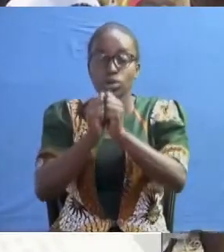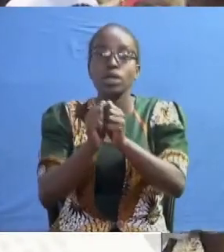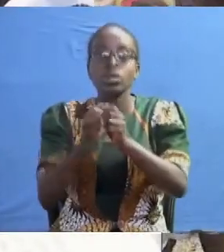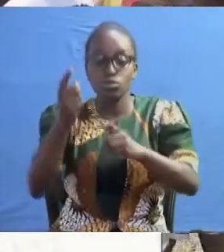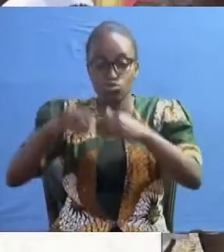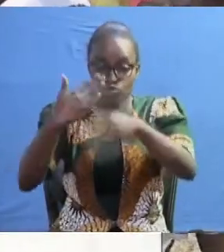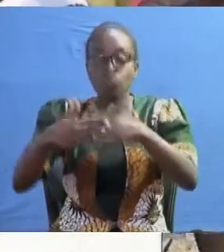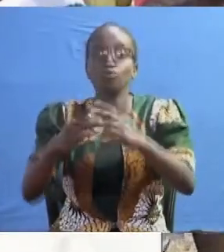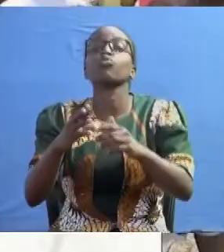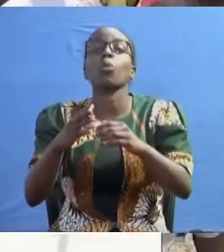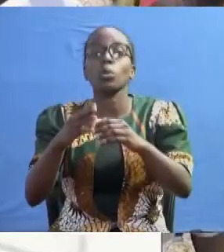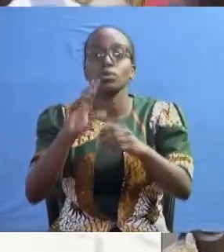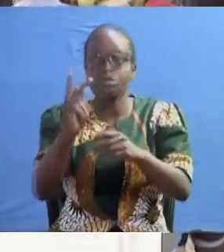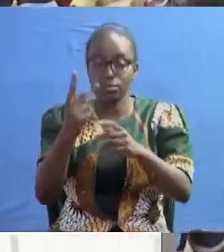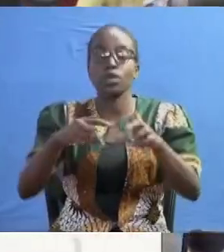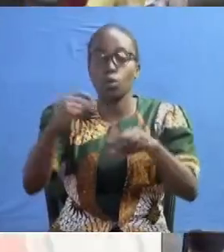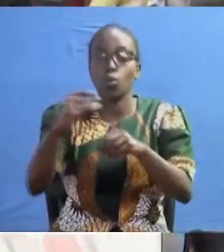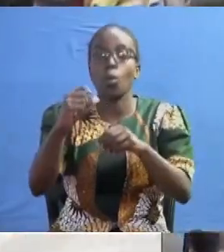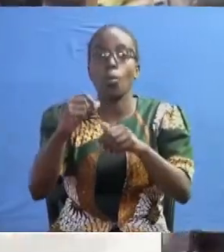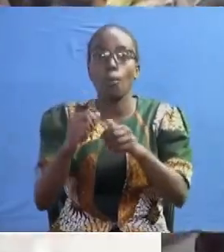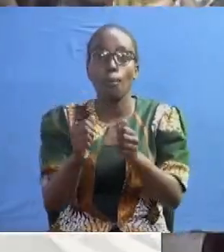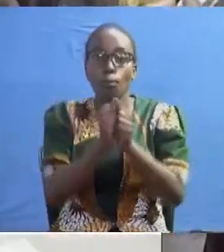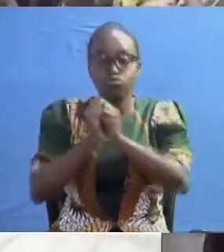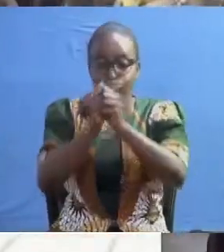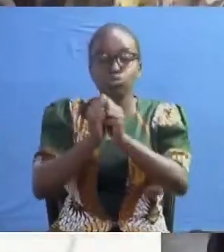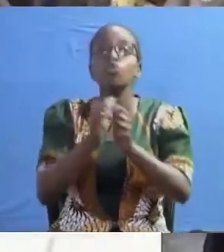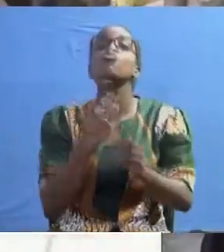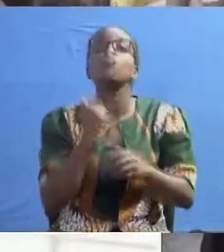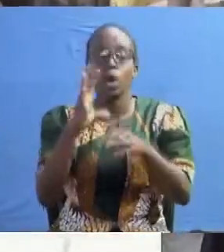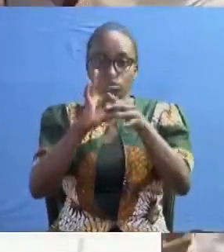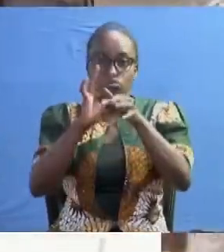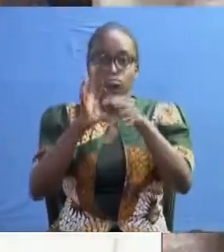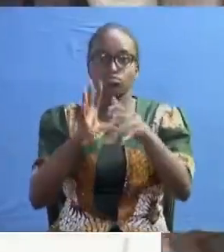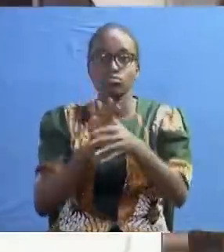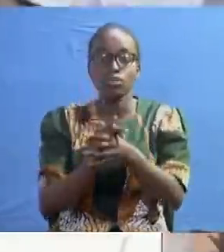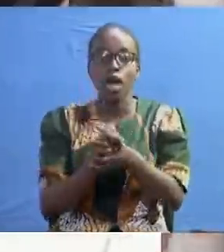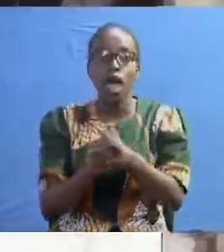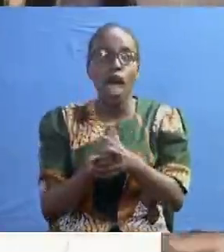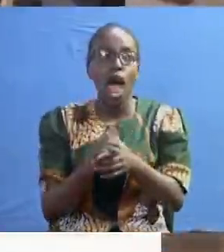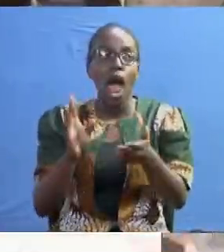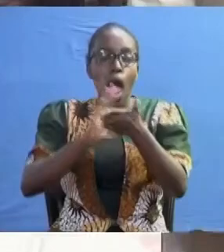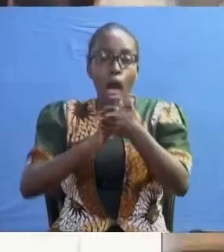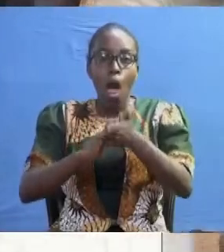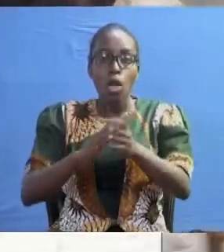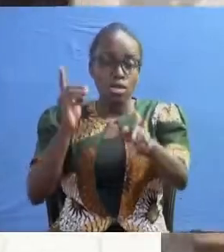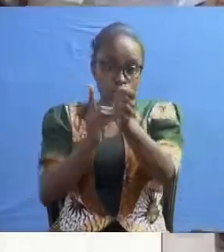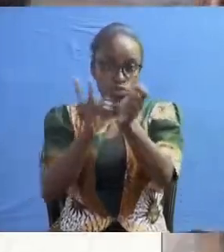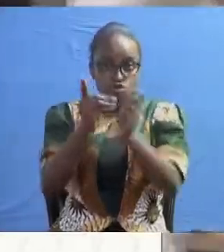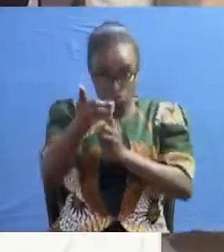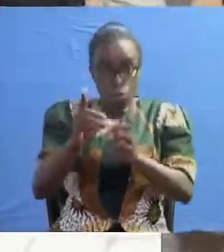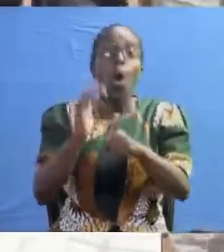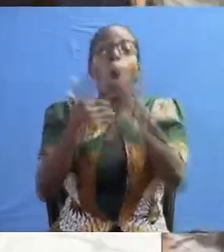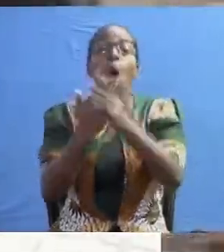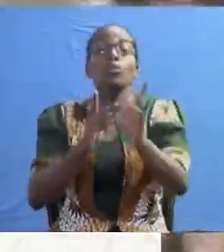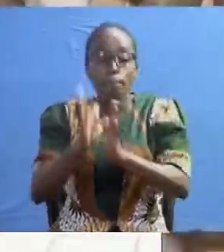mbele. Yes. Wale wanasema wanataka umoja nione kwa mkono, wale wanasema wanataka umoja. During the third day of his planned